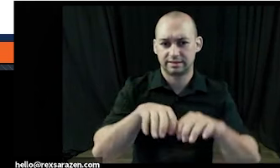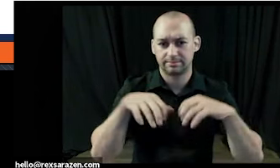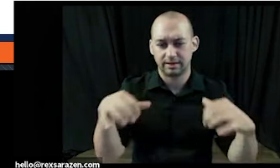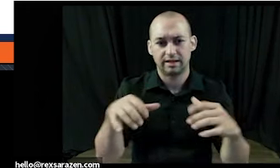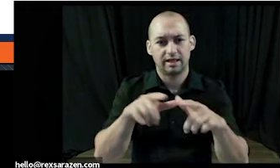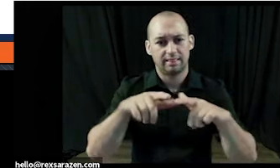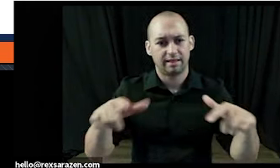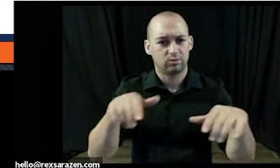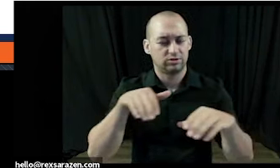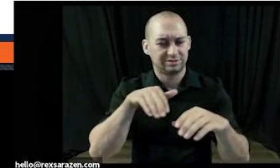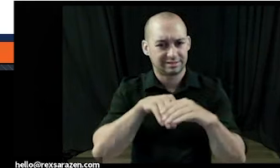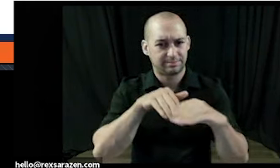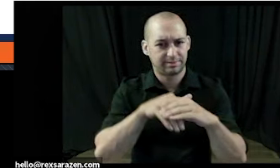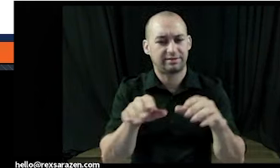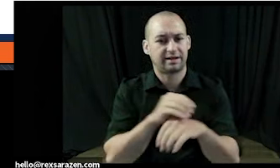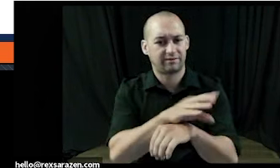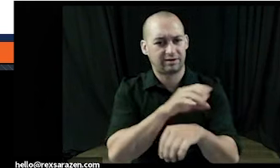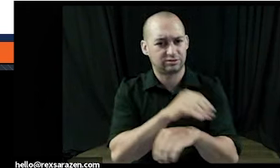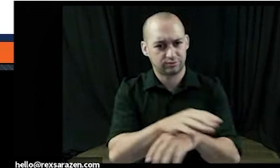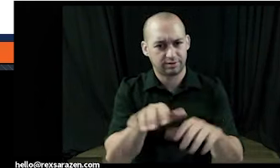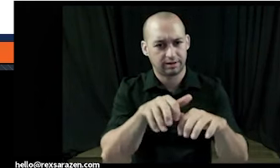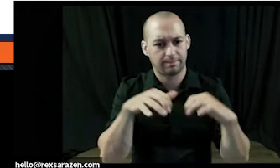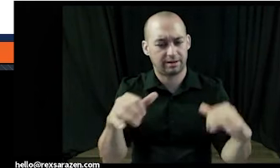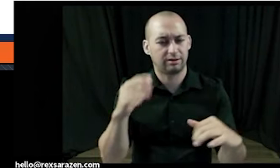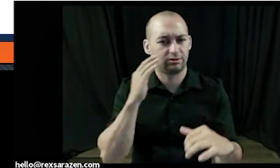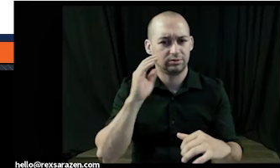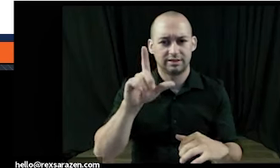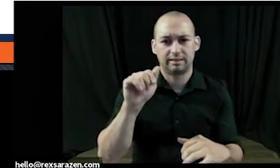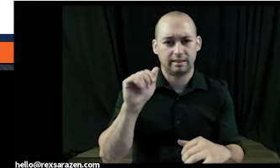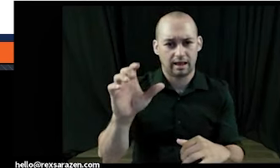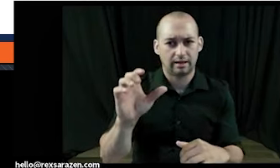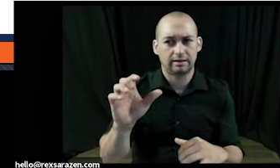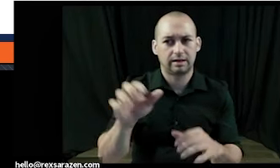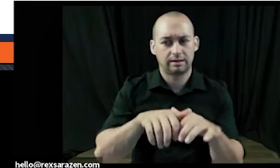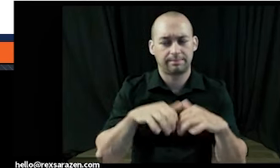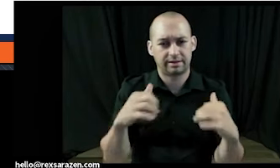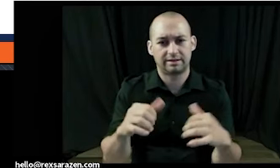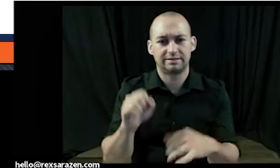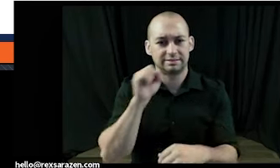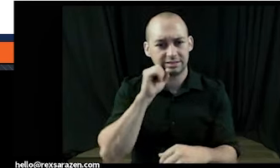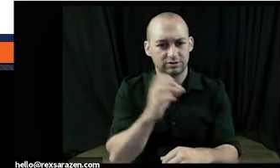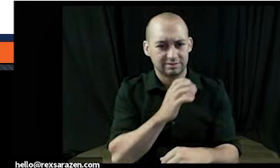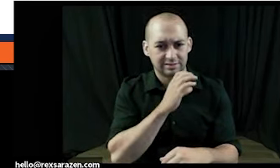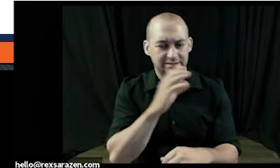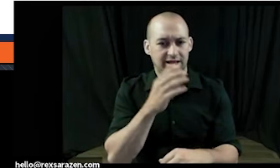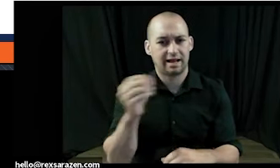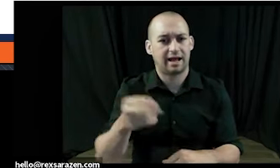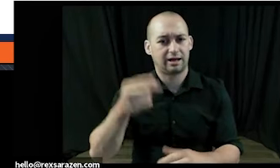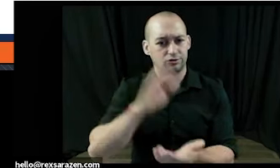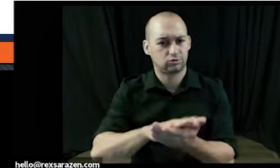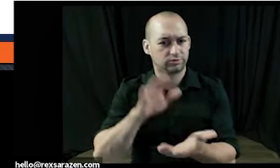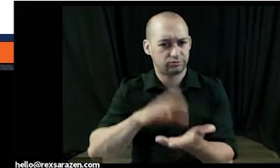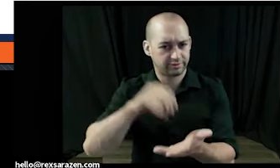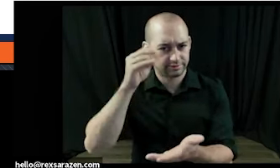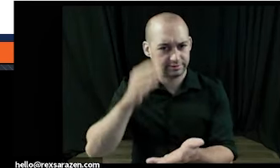Language Accessibility Advisory Committee, also known as LAC committee, senior citizens, and high school students.